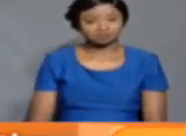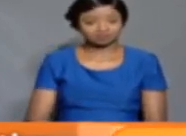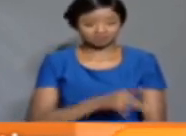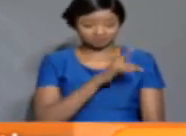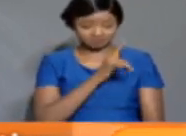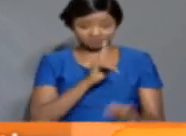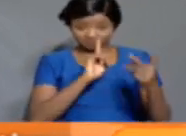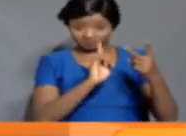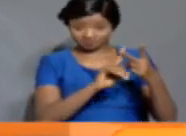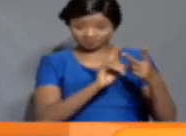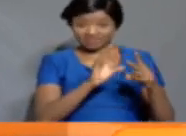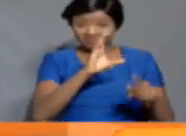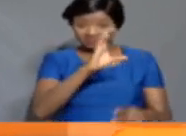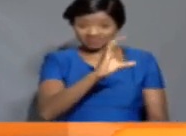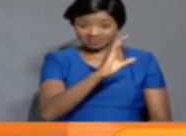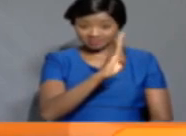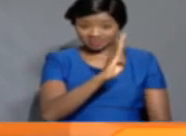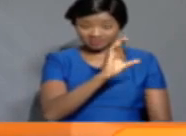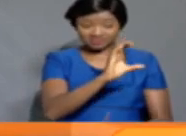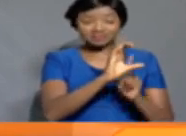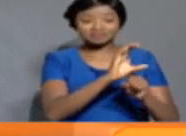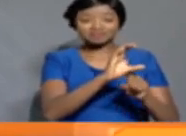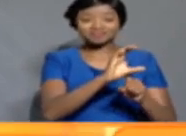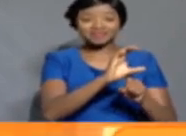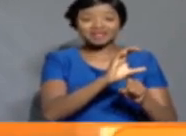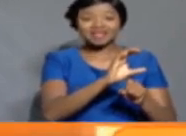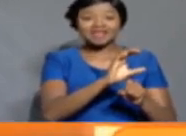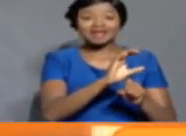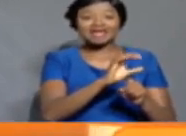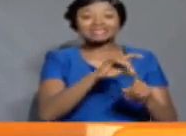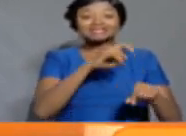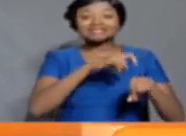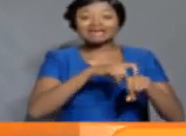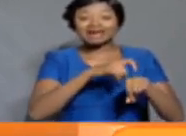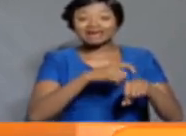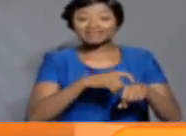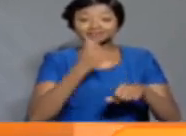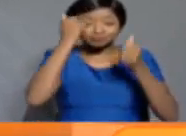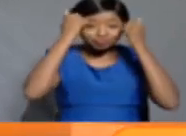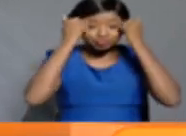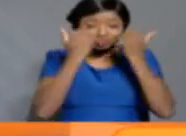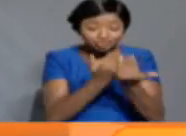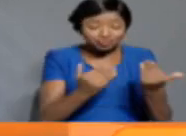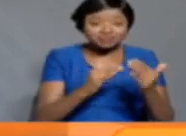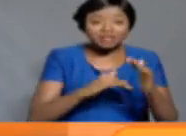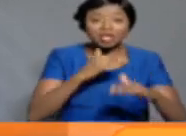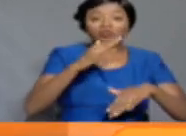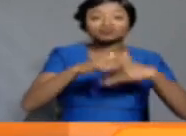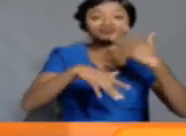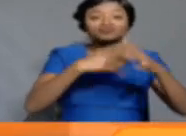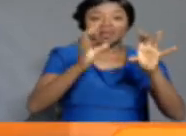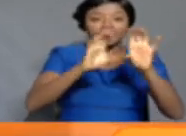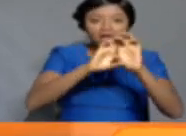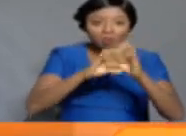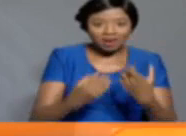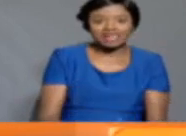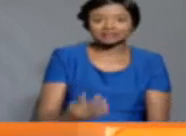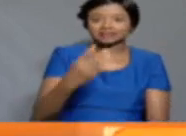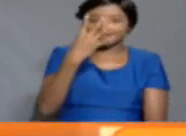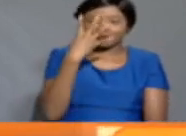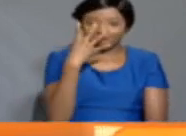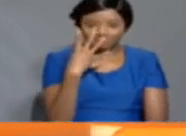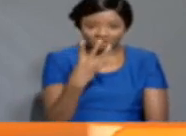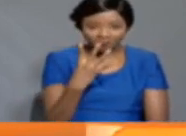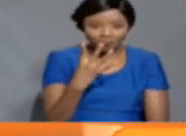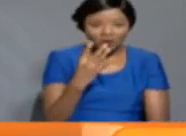get to grade 4, they'll be learning foreign languages. These foreign languages are supposed to be Arabic, French, Chinese, and German, which is amazing,